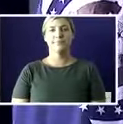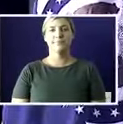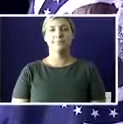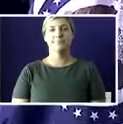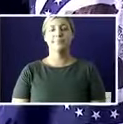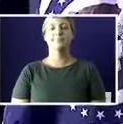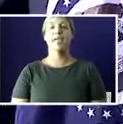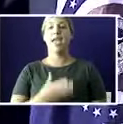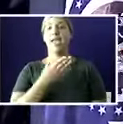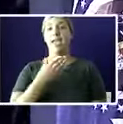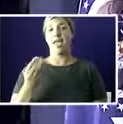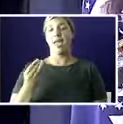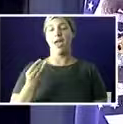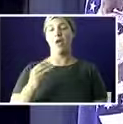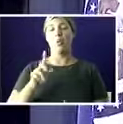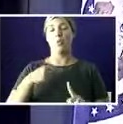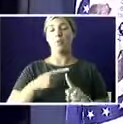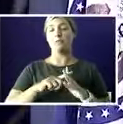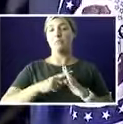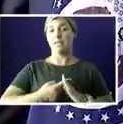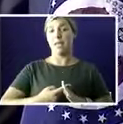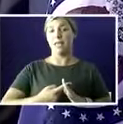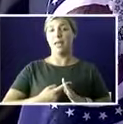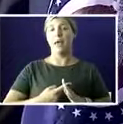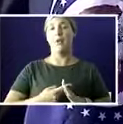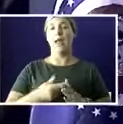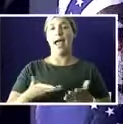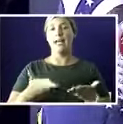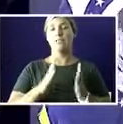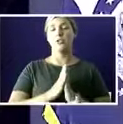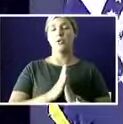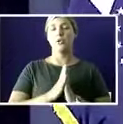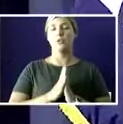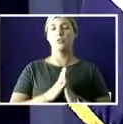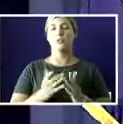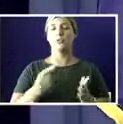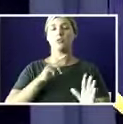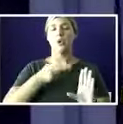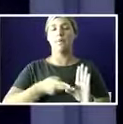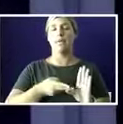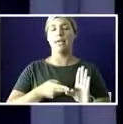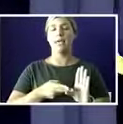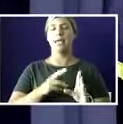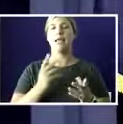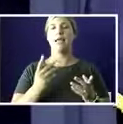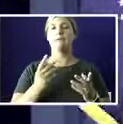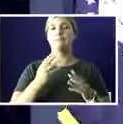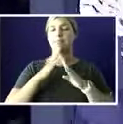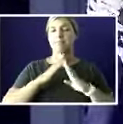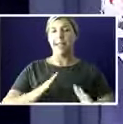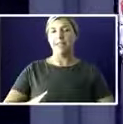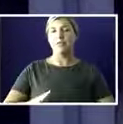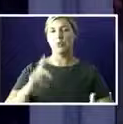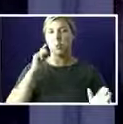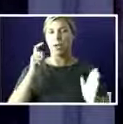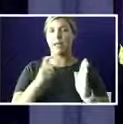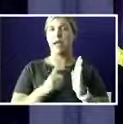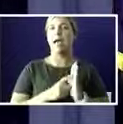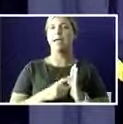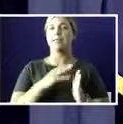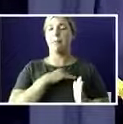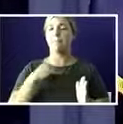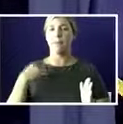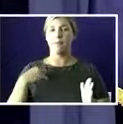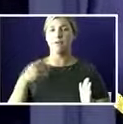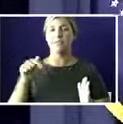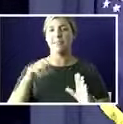And as we begin, I would ask that each of you join me in a moment of silence in recognition of the members of this class and our extended families who are no